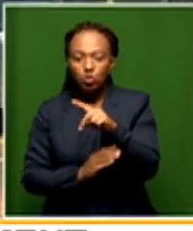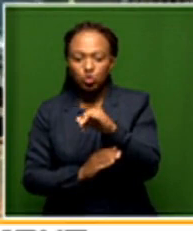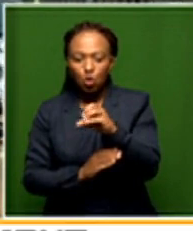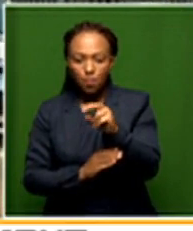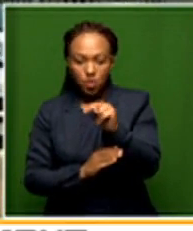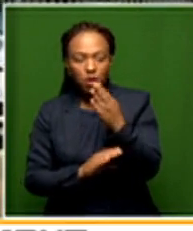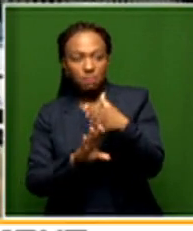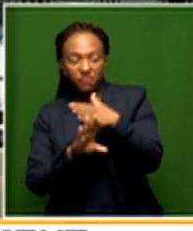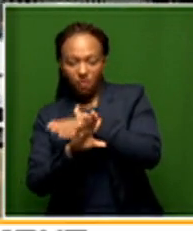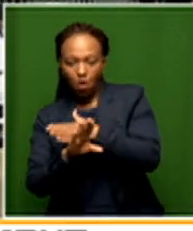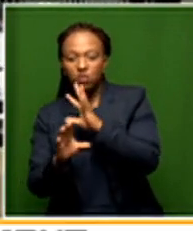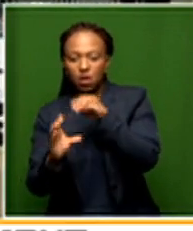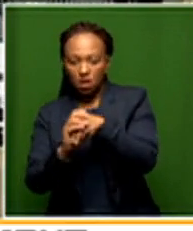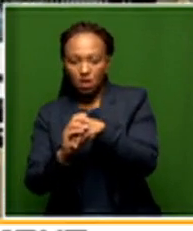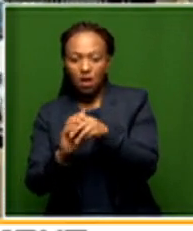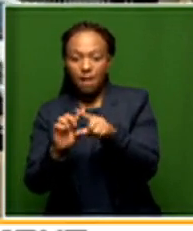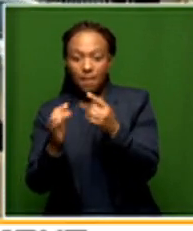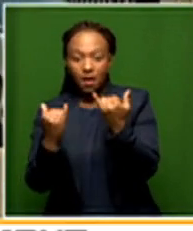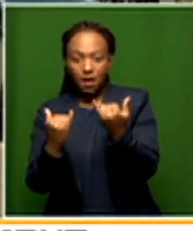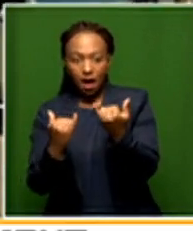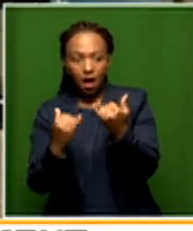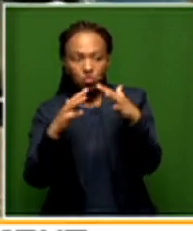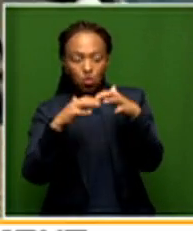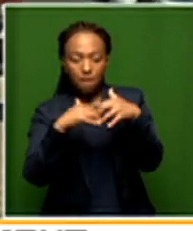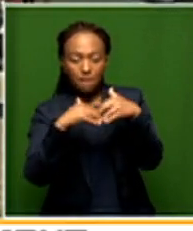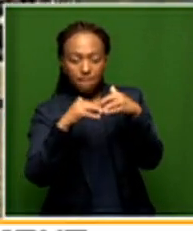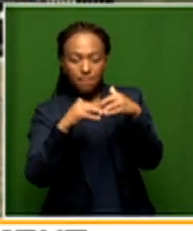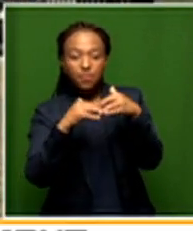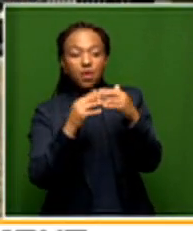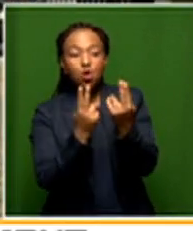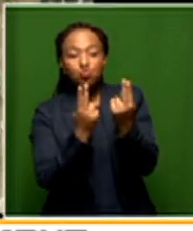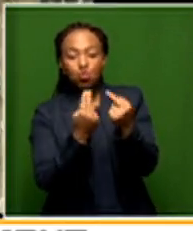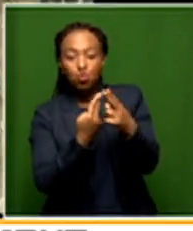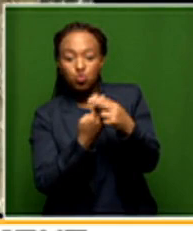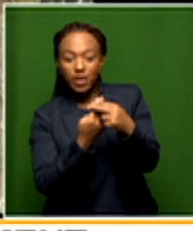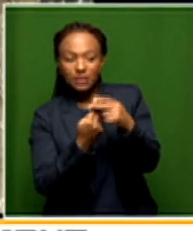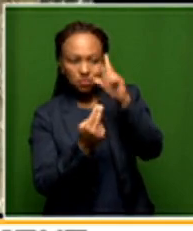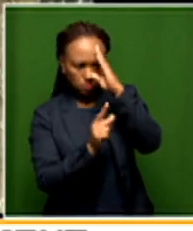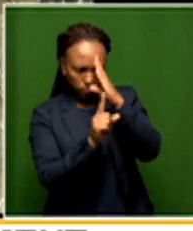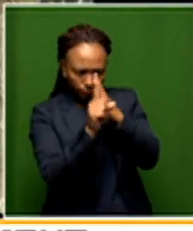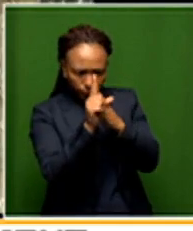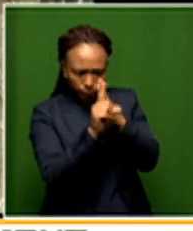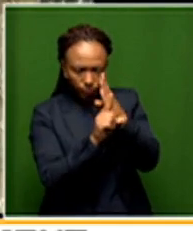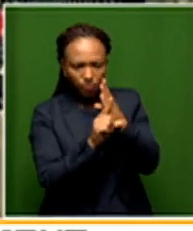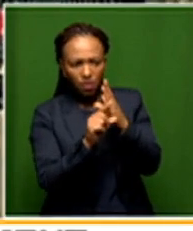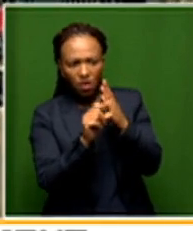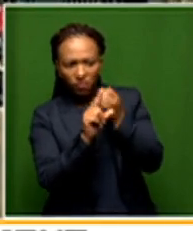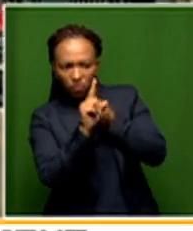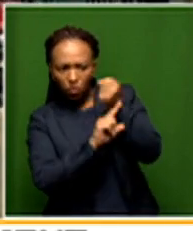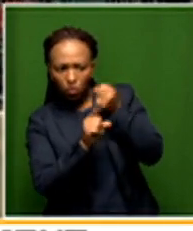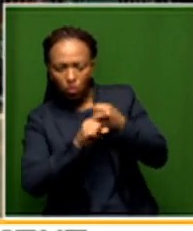So the idea of starting a new unit that specializes in the serious corruption